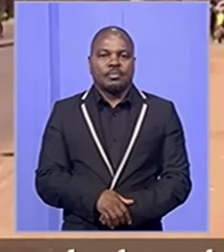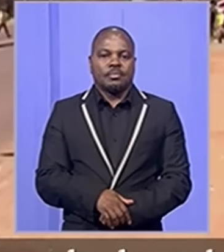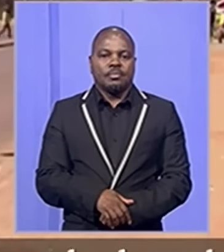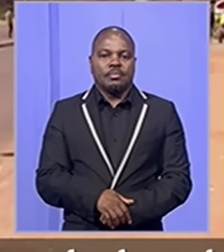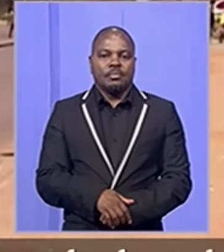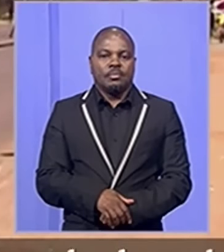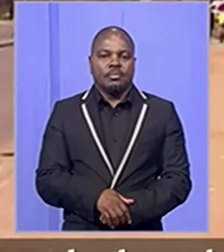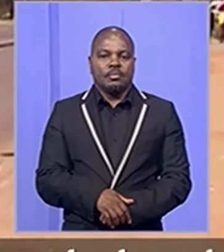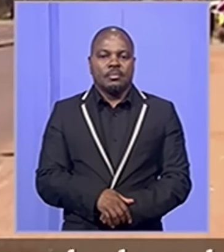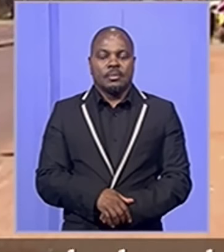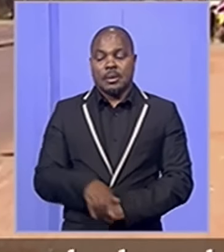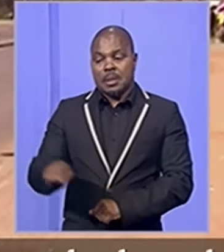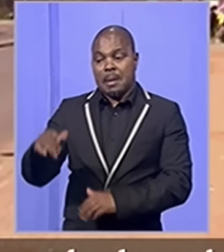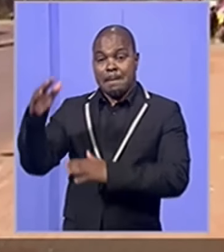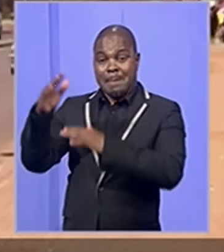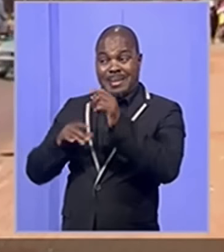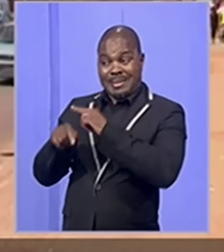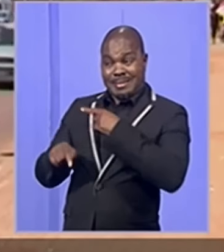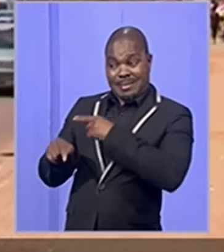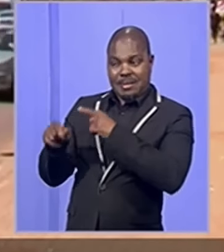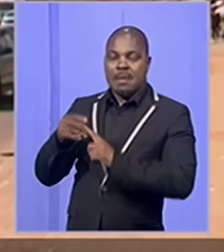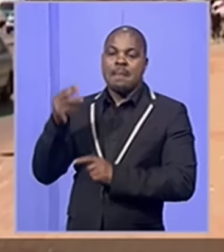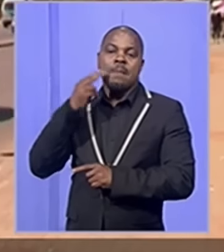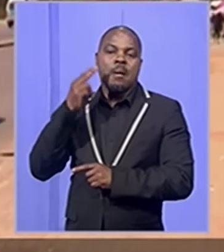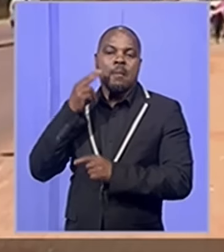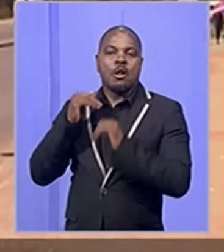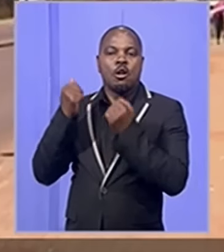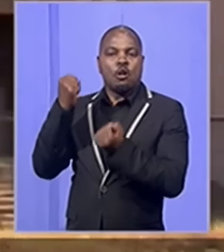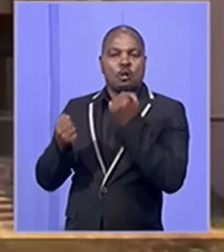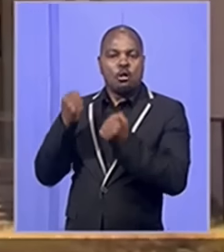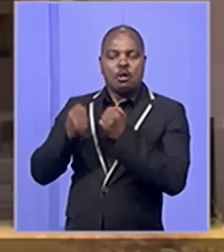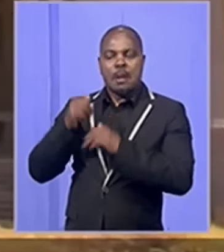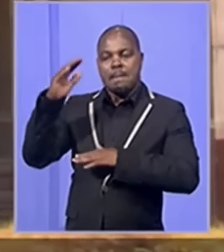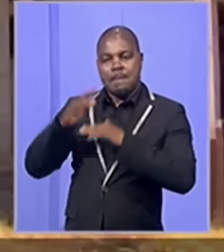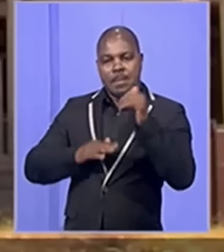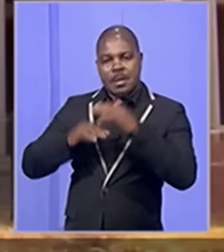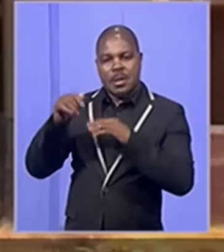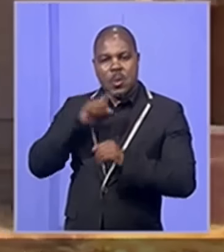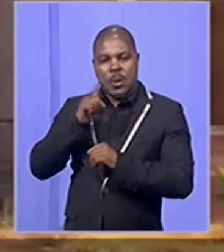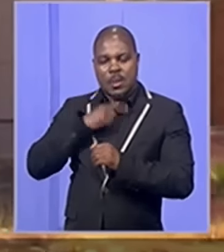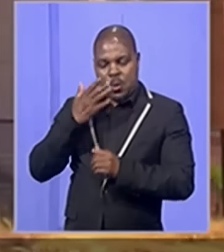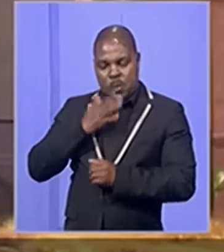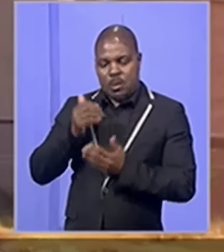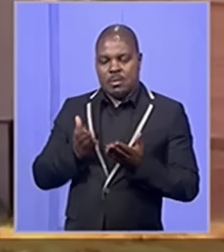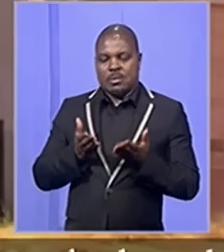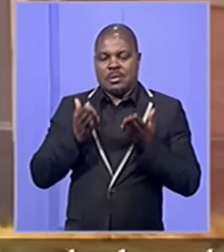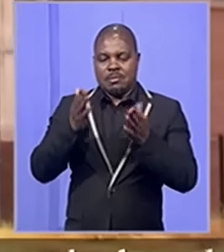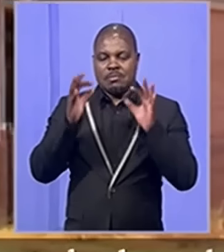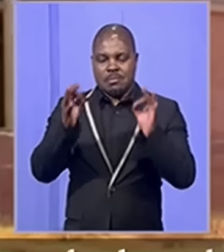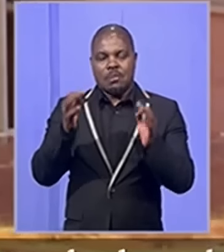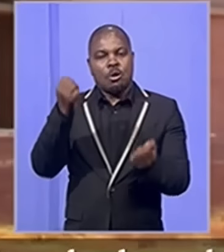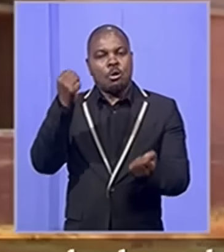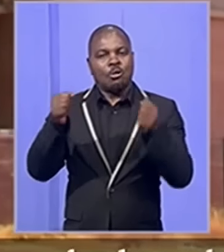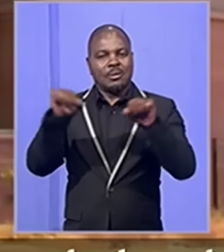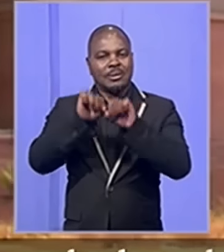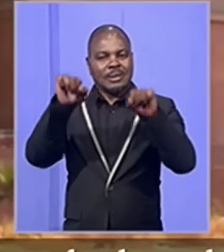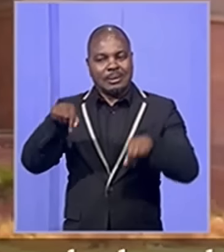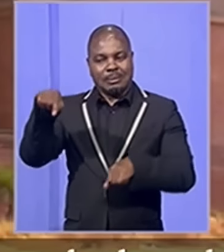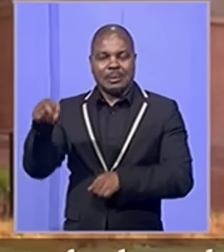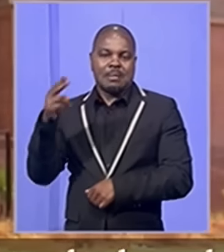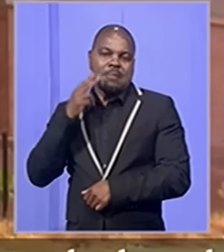Moago ona wa kgotlatshekelo ya magistrata ya Mamelodi o sale o simolotswe ka maitlhomo a go rebola ditirelo tsa semolao mo motsesetoropong